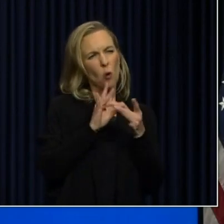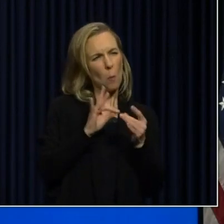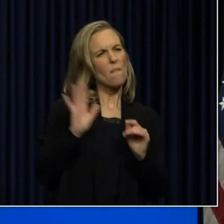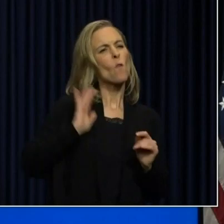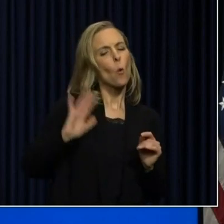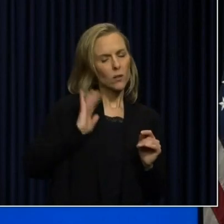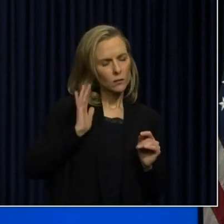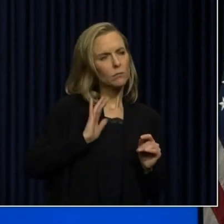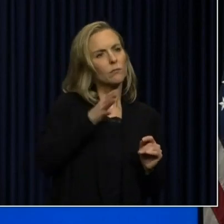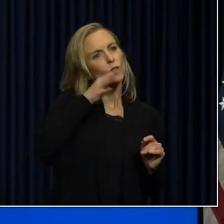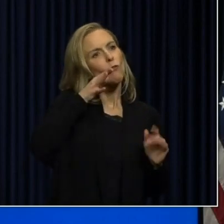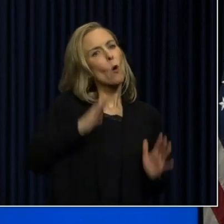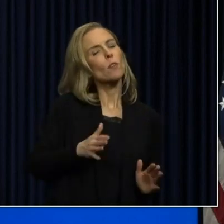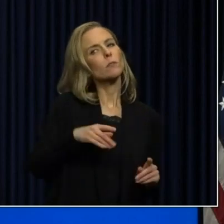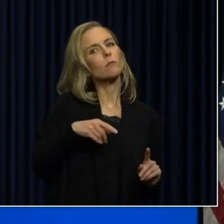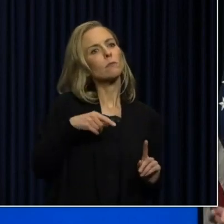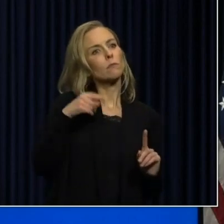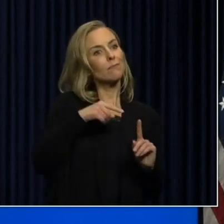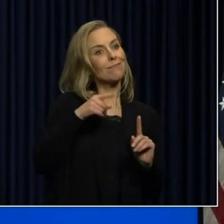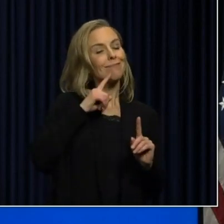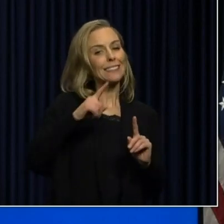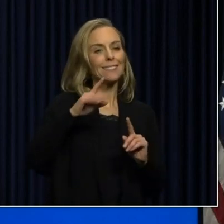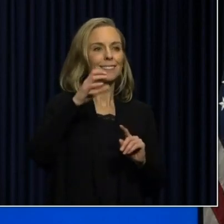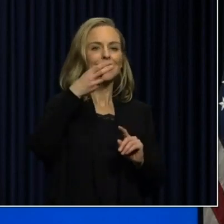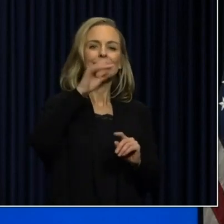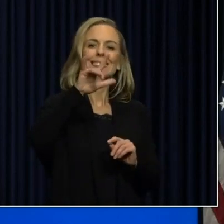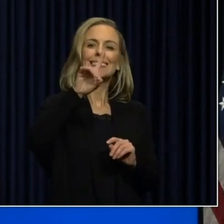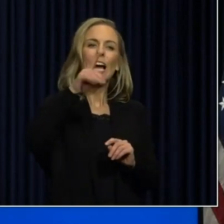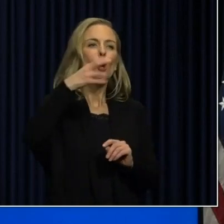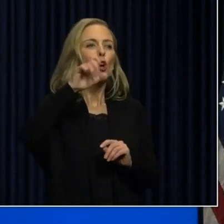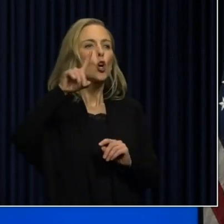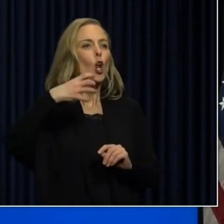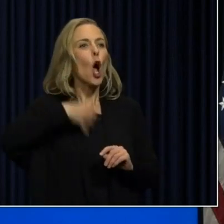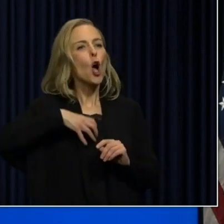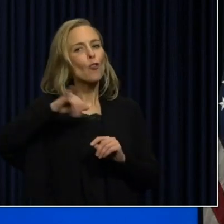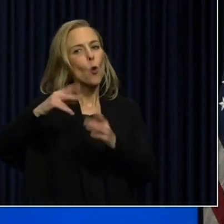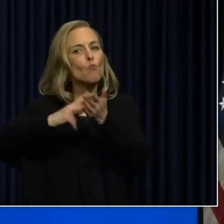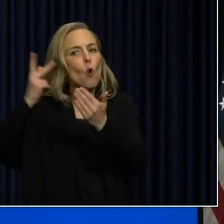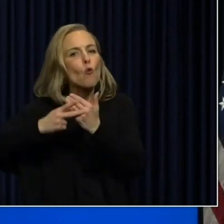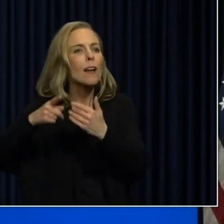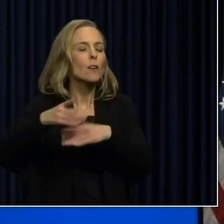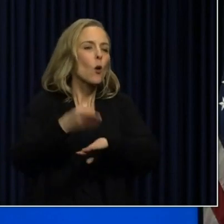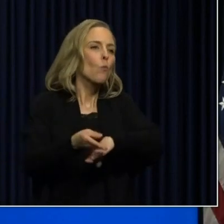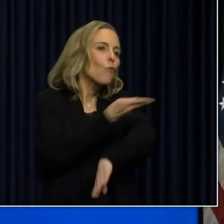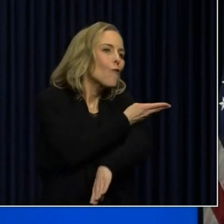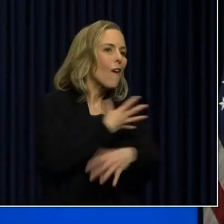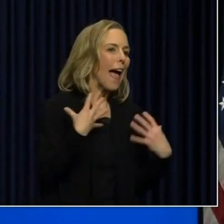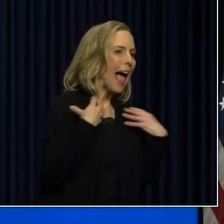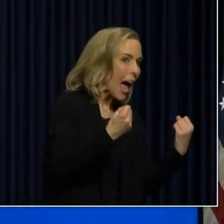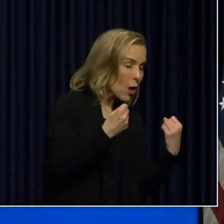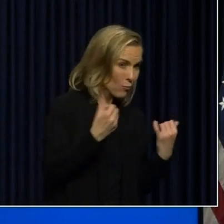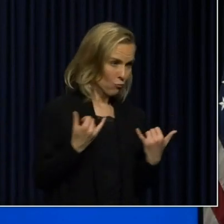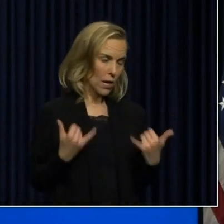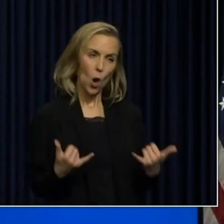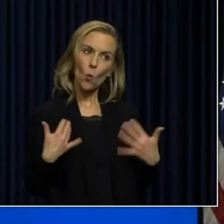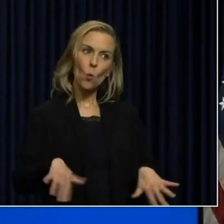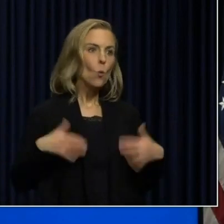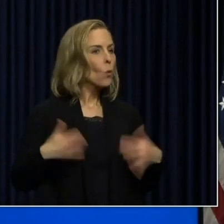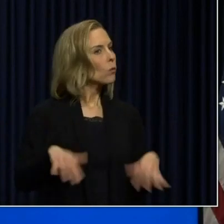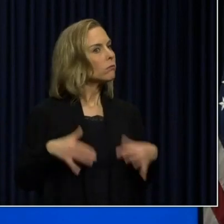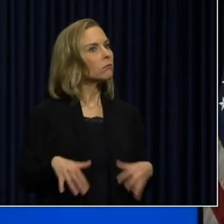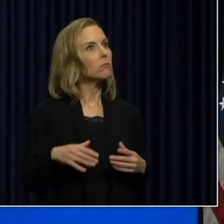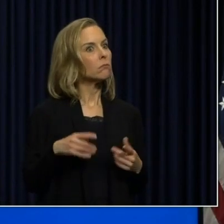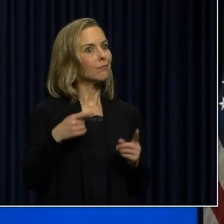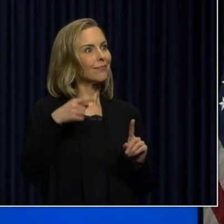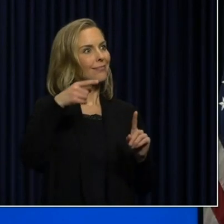with trying to end, say, childhood hunger and trying to improve our overall health. But right now,